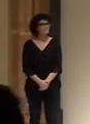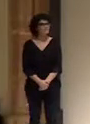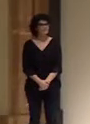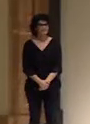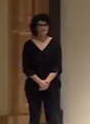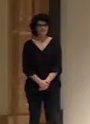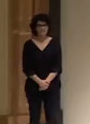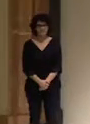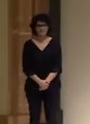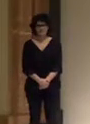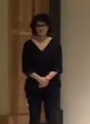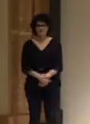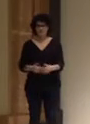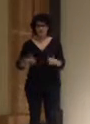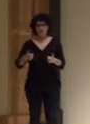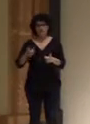Good afternoon, everyone.